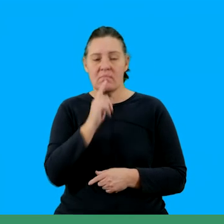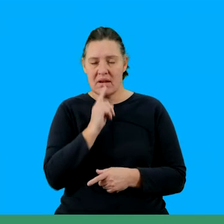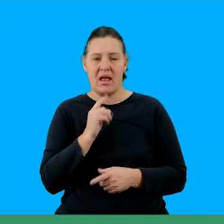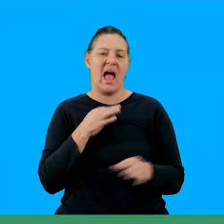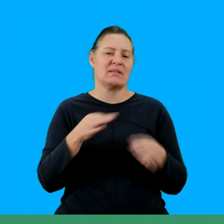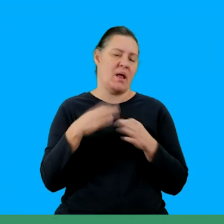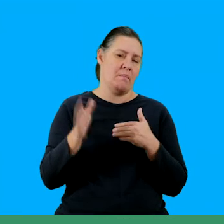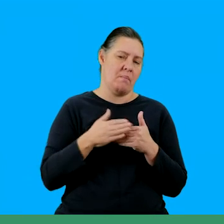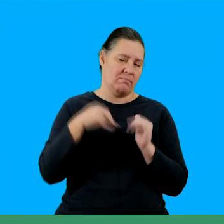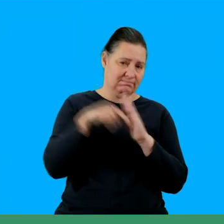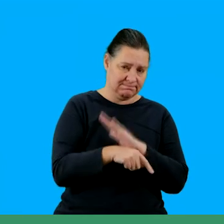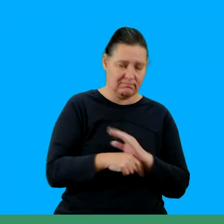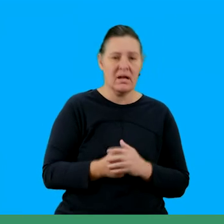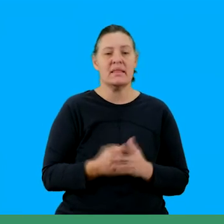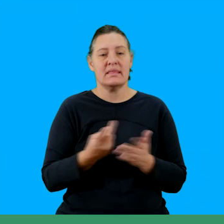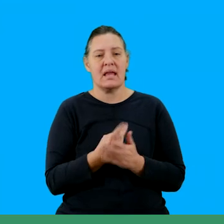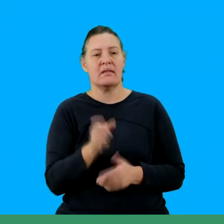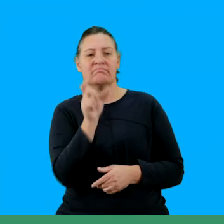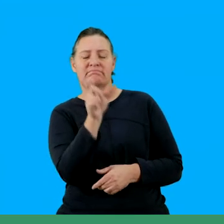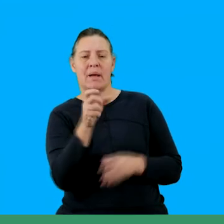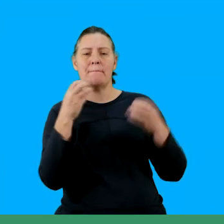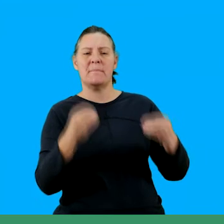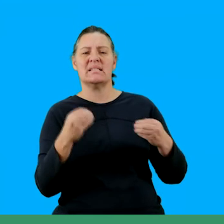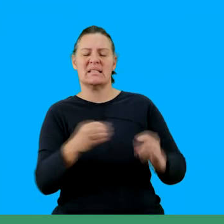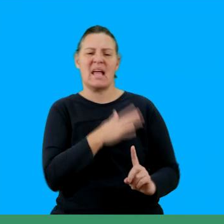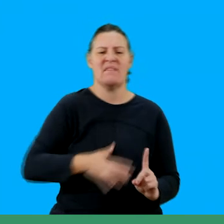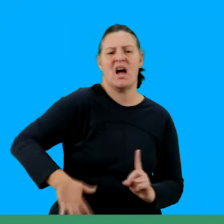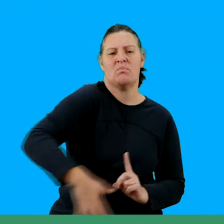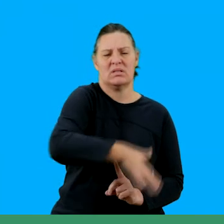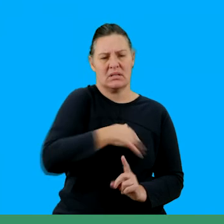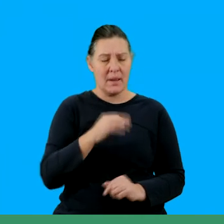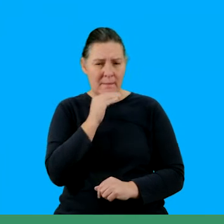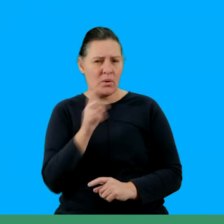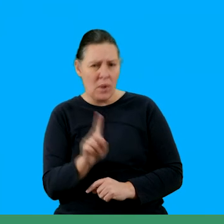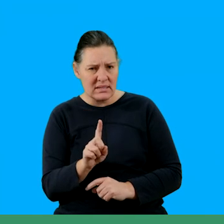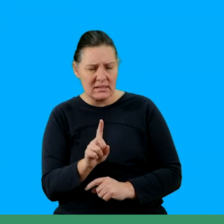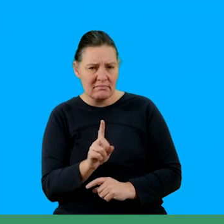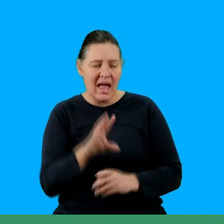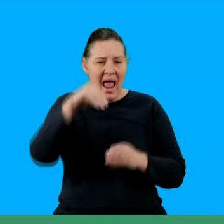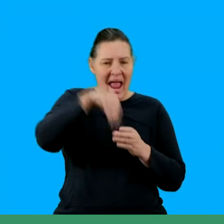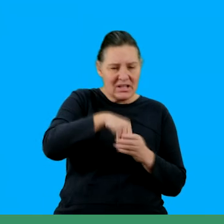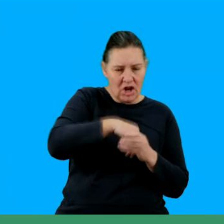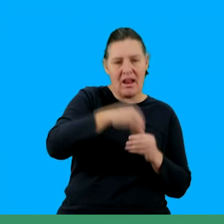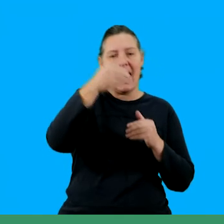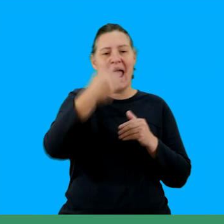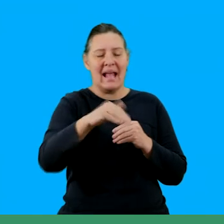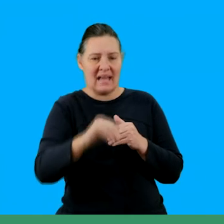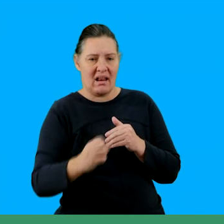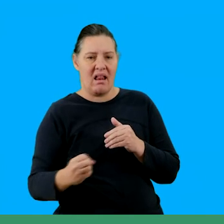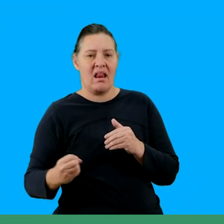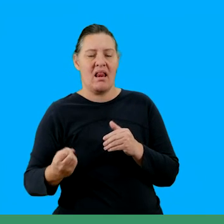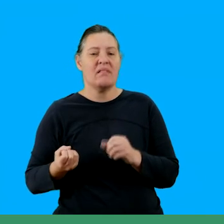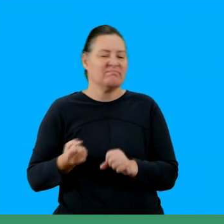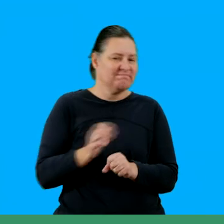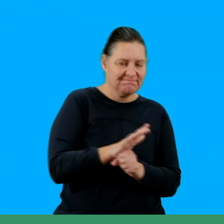more on that. And then we also have the term business environment. This refers to all the internal and external